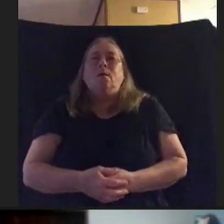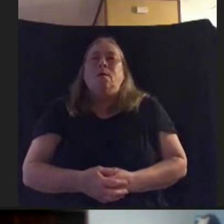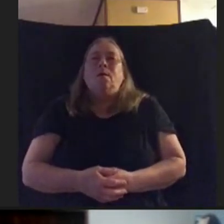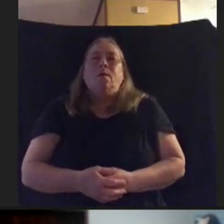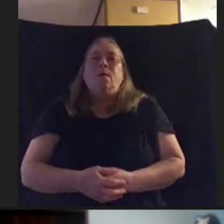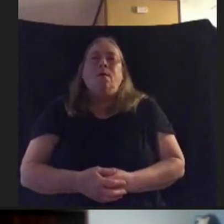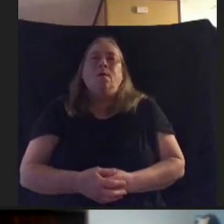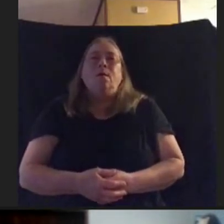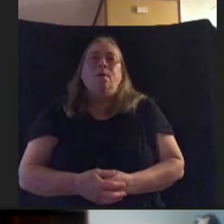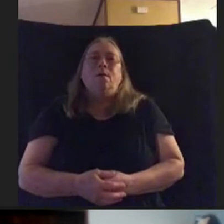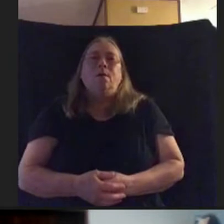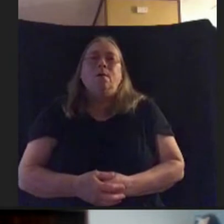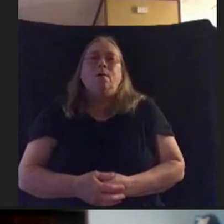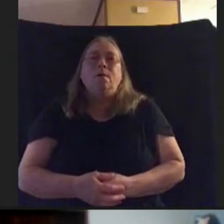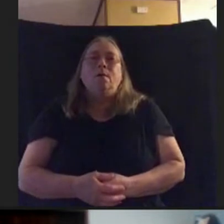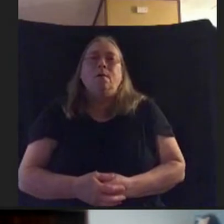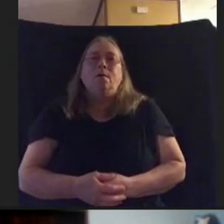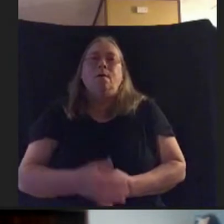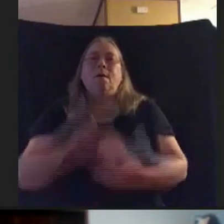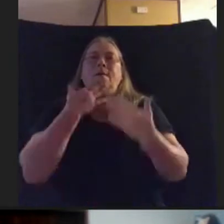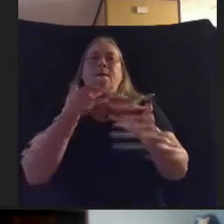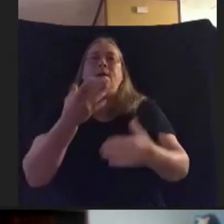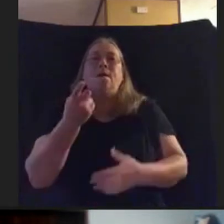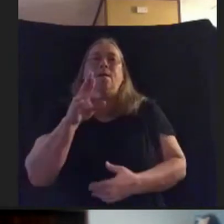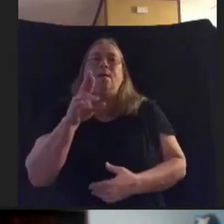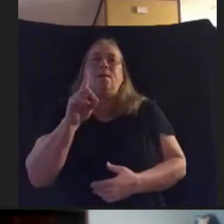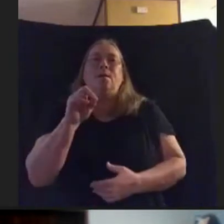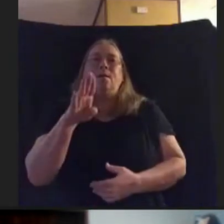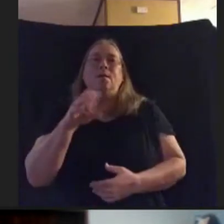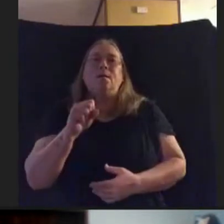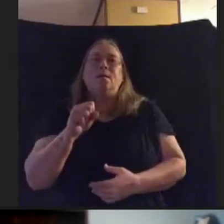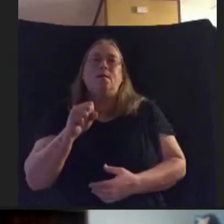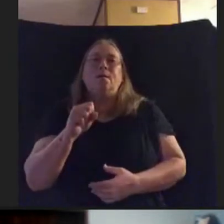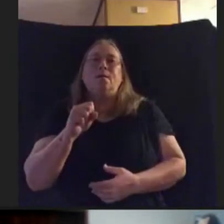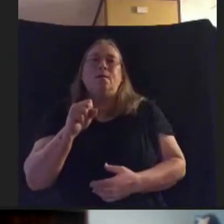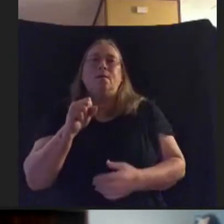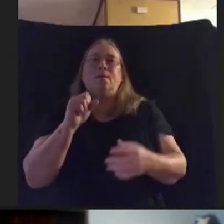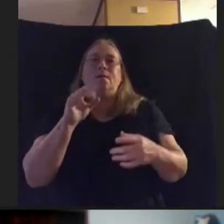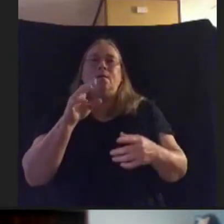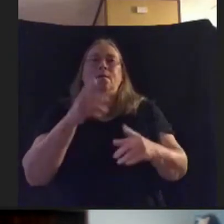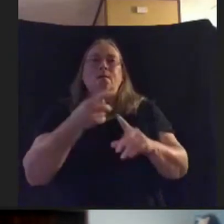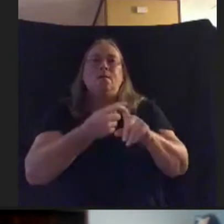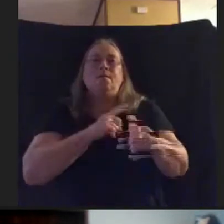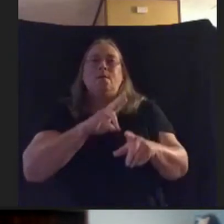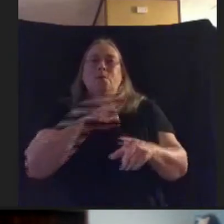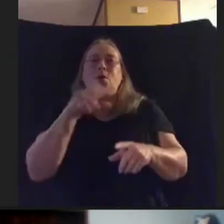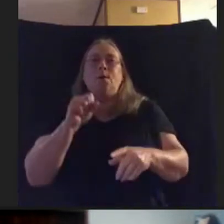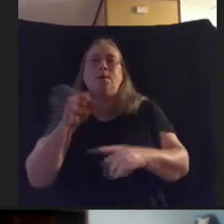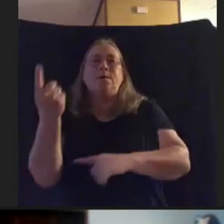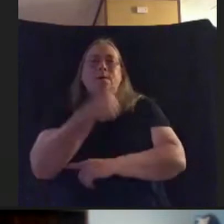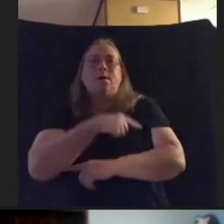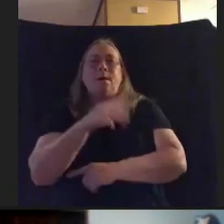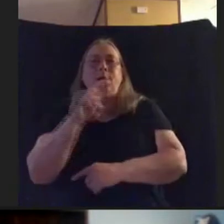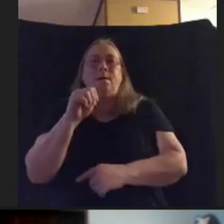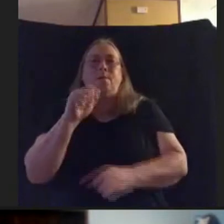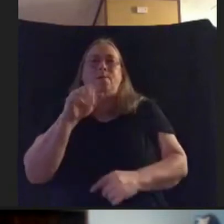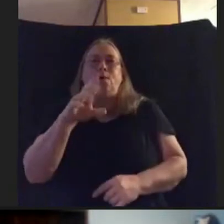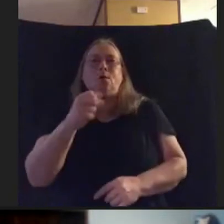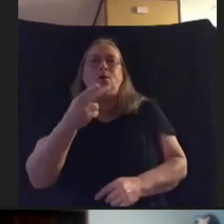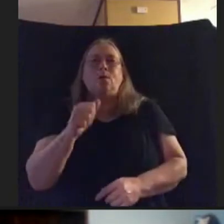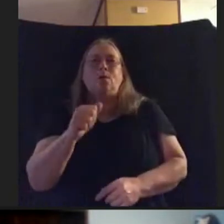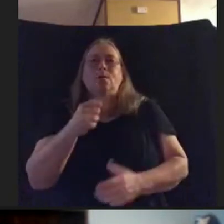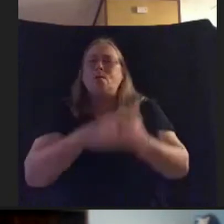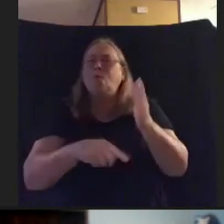that. Okay, thank you, Dr. Dobbs. Marcia Clark from US Today Network. What is the state doing